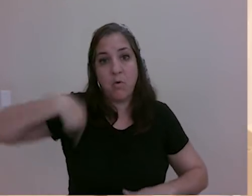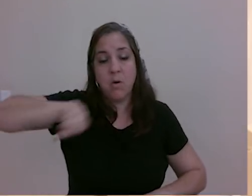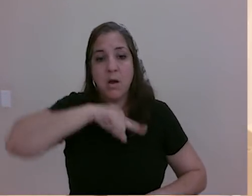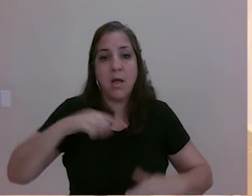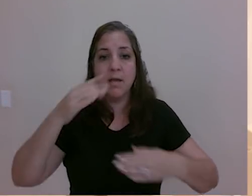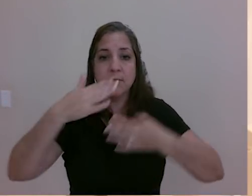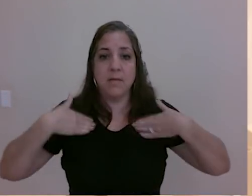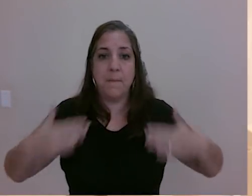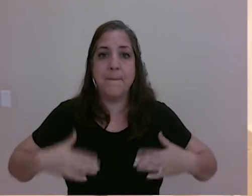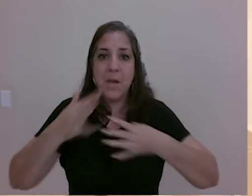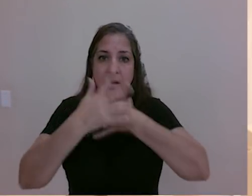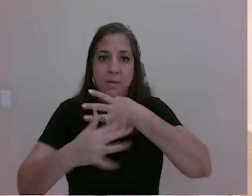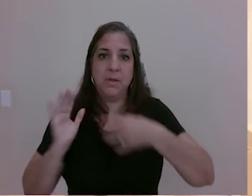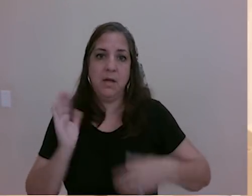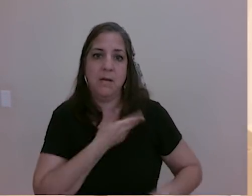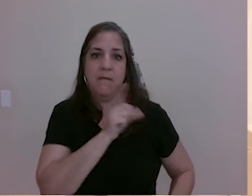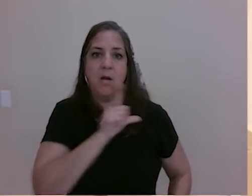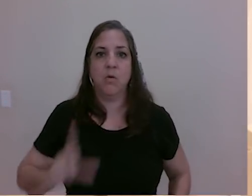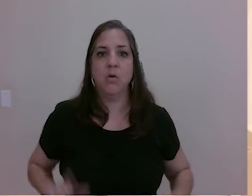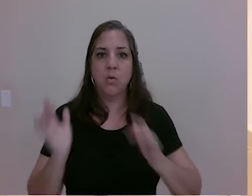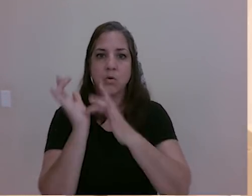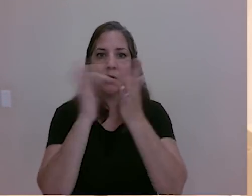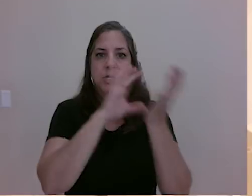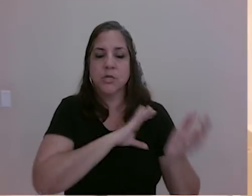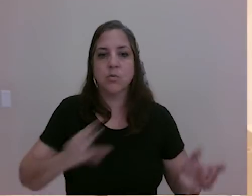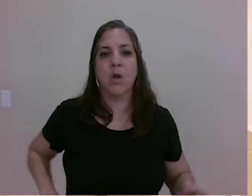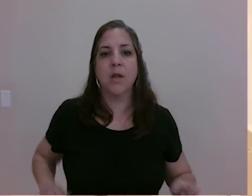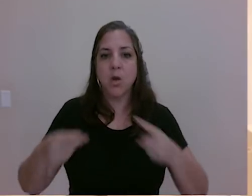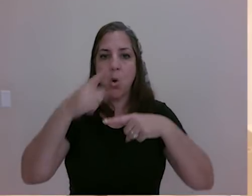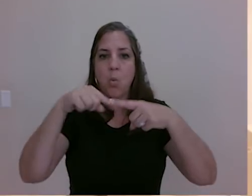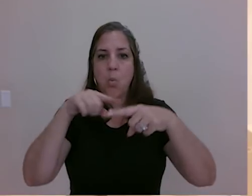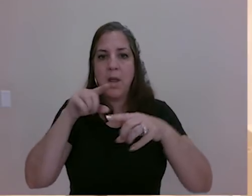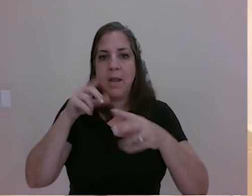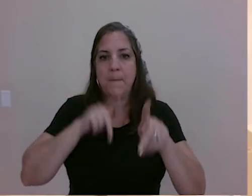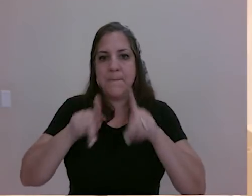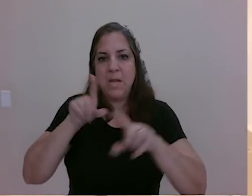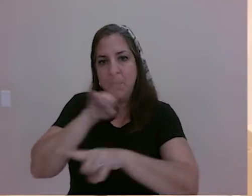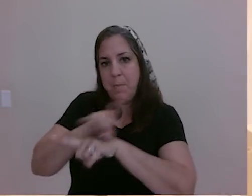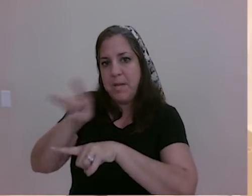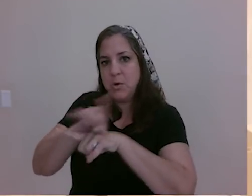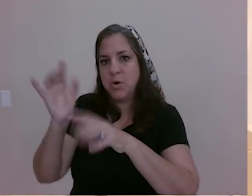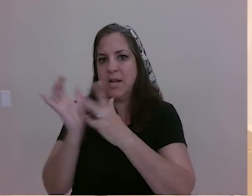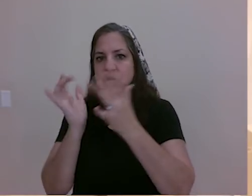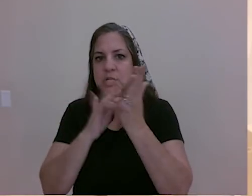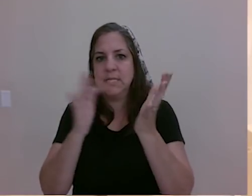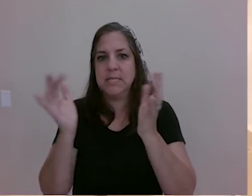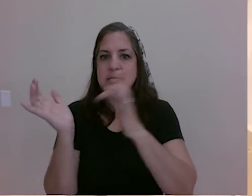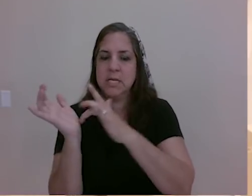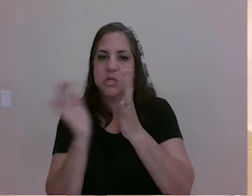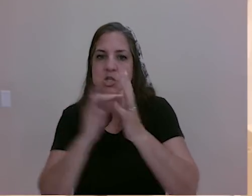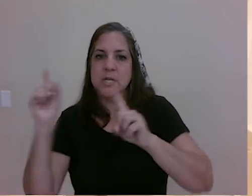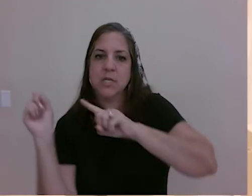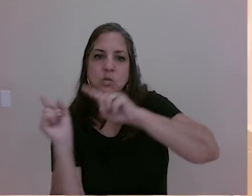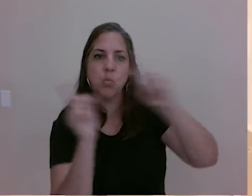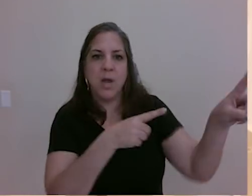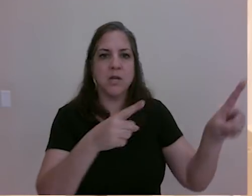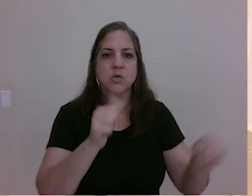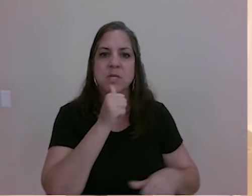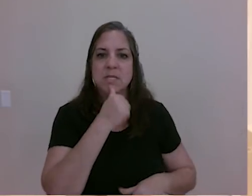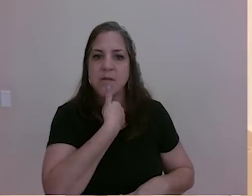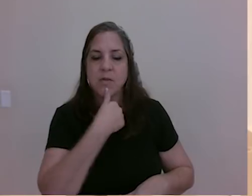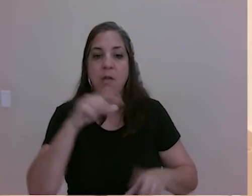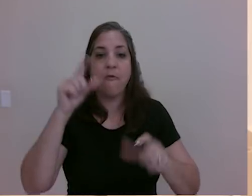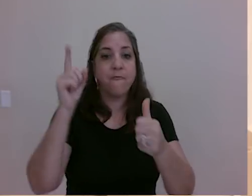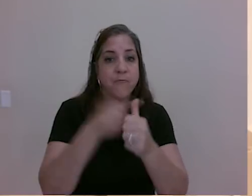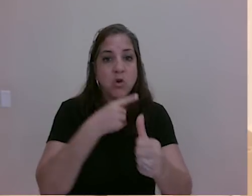Christ. At the time he was betrayed and entered willingly into his passion, he took bread and, giving thanks, broke